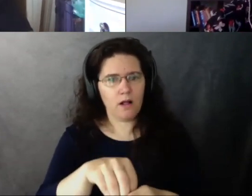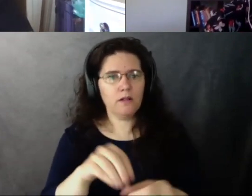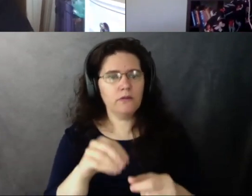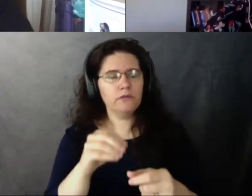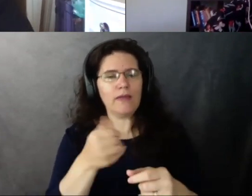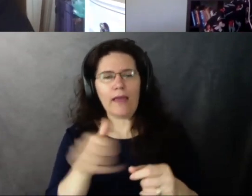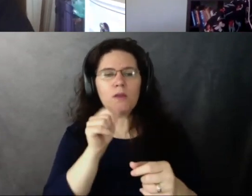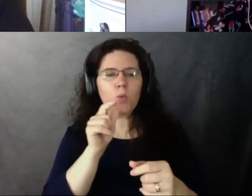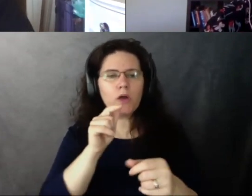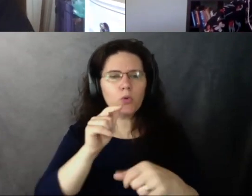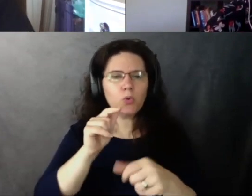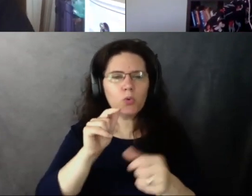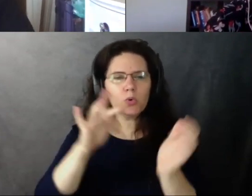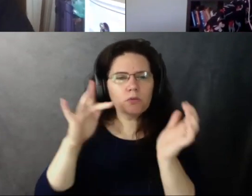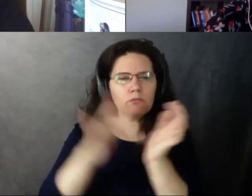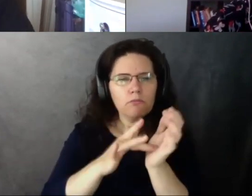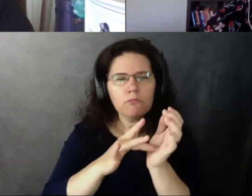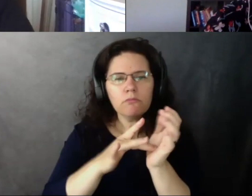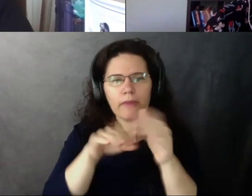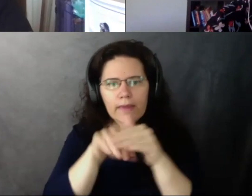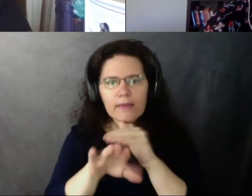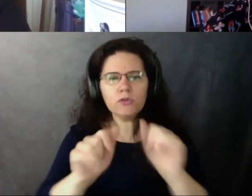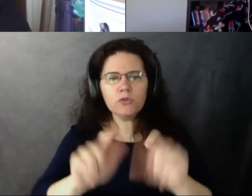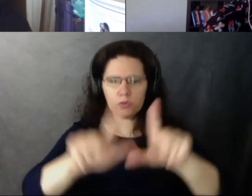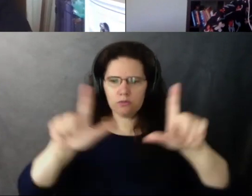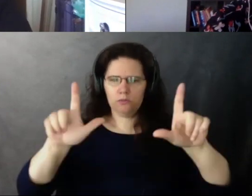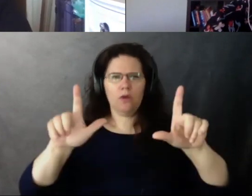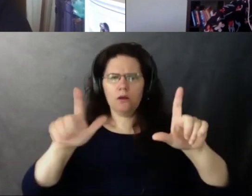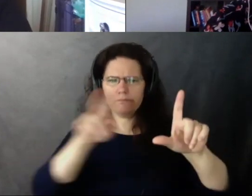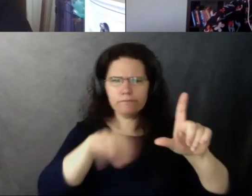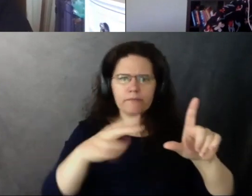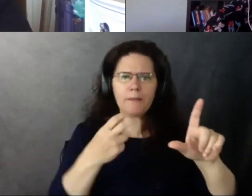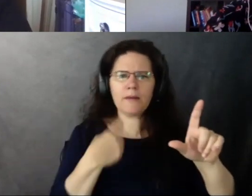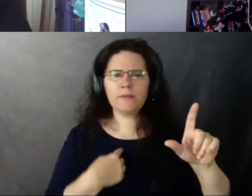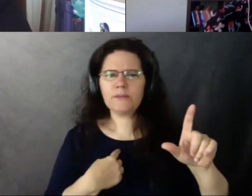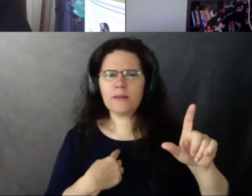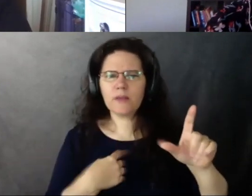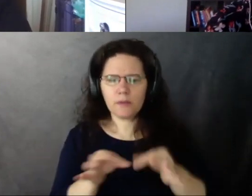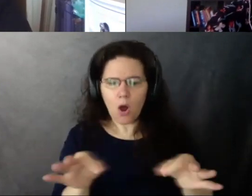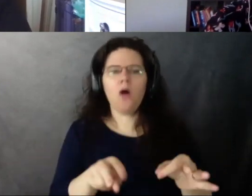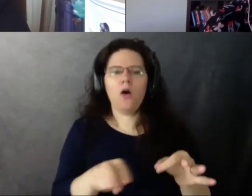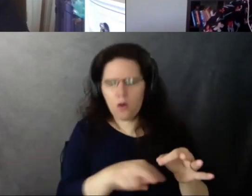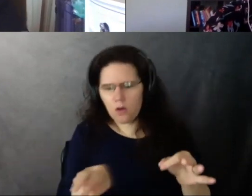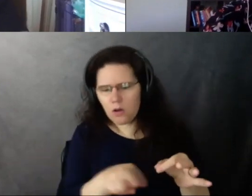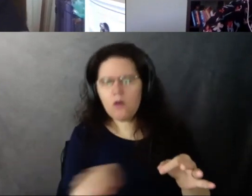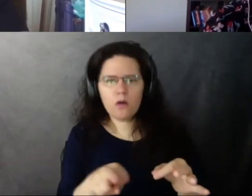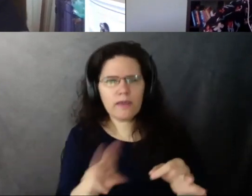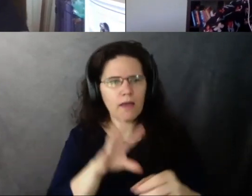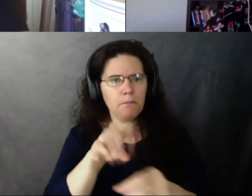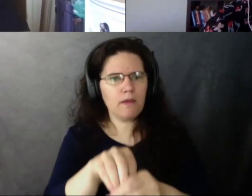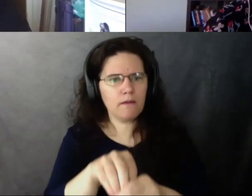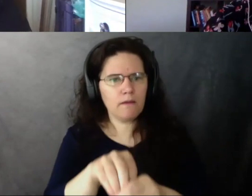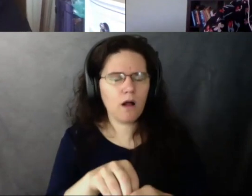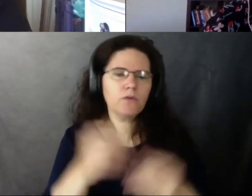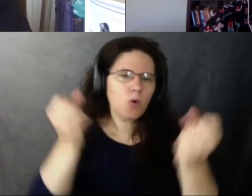virtual events are able to participate fully. We have some resources at